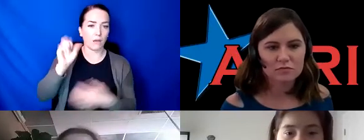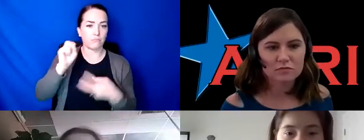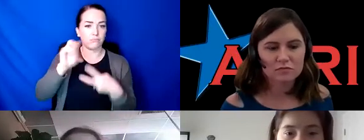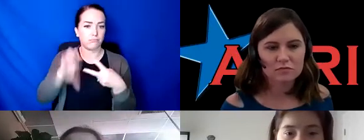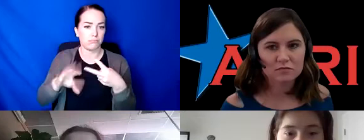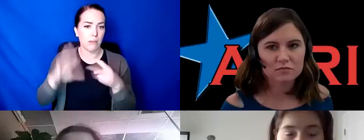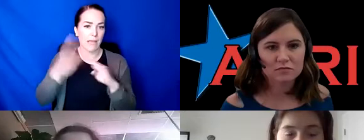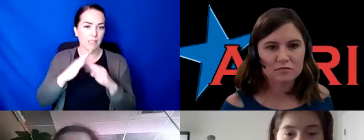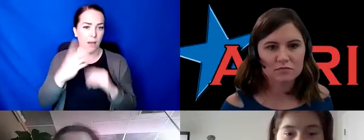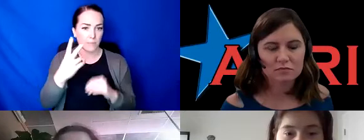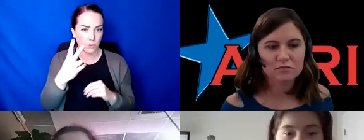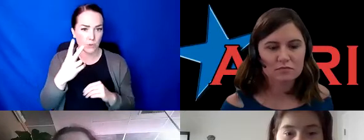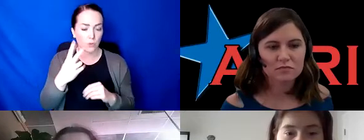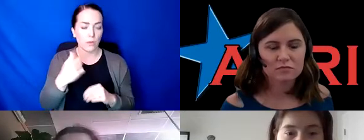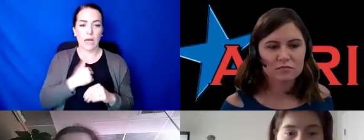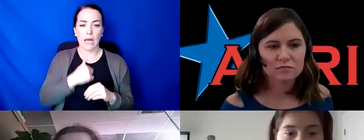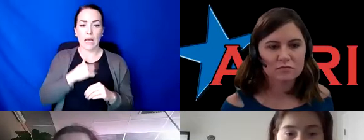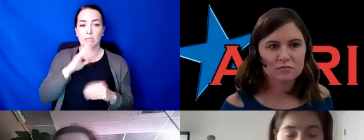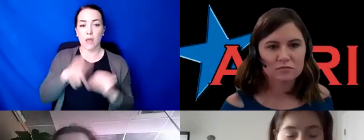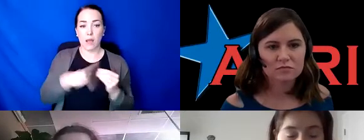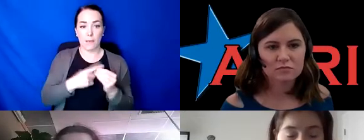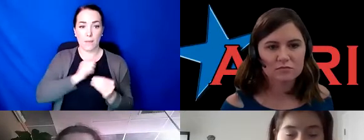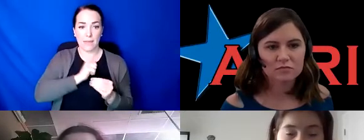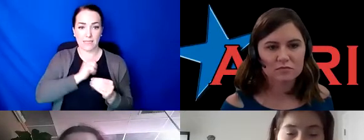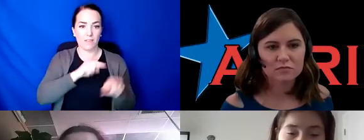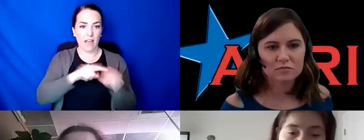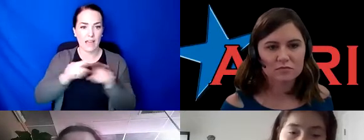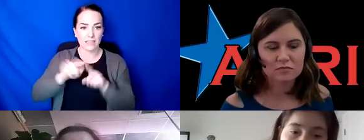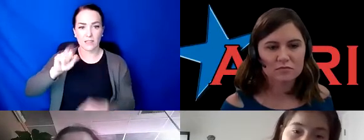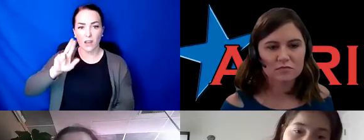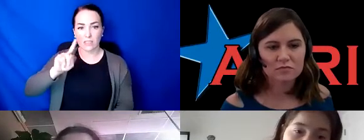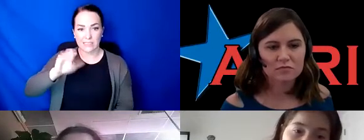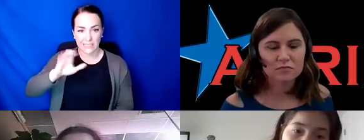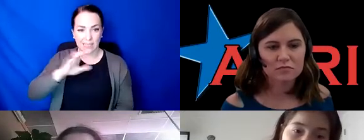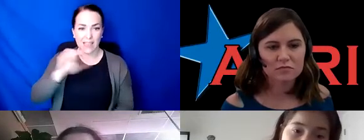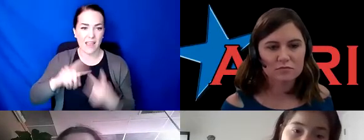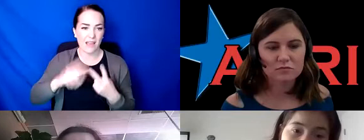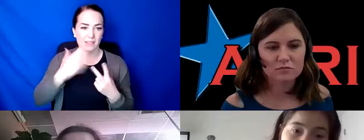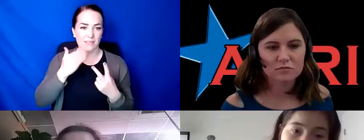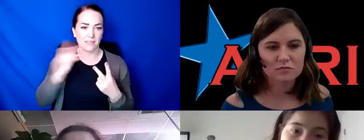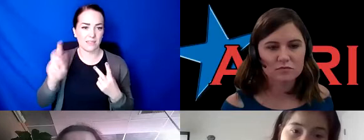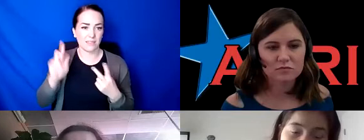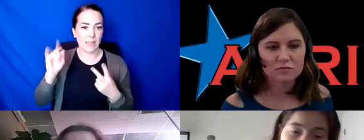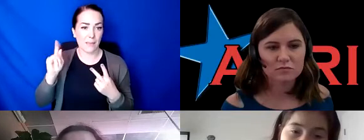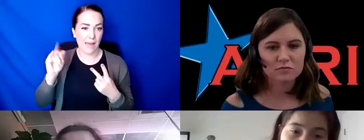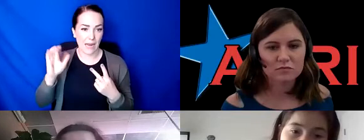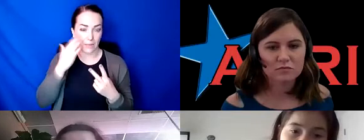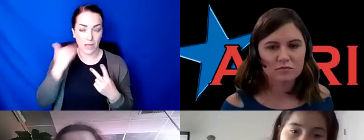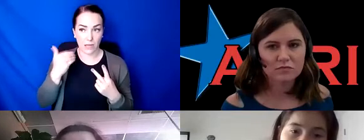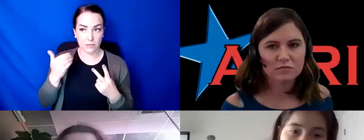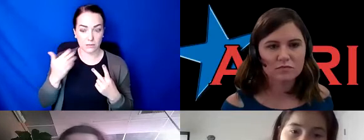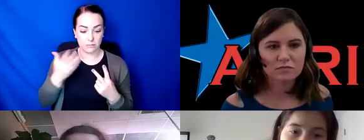I refer to myself as autistic and diabetic because they just are. It's almost